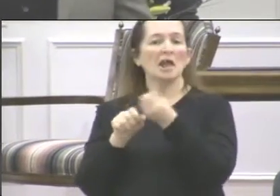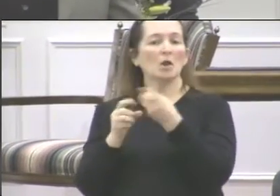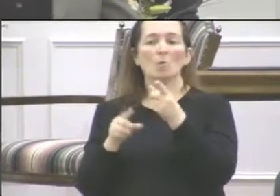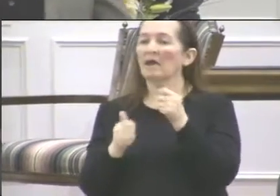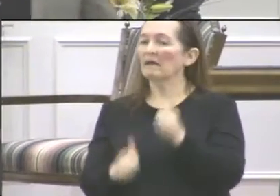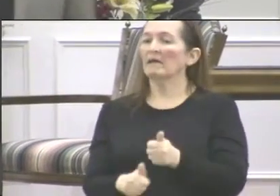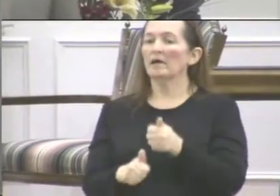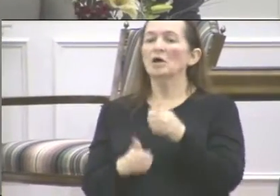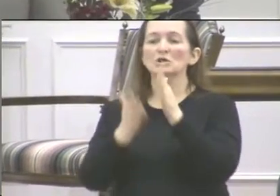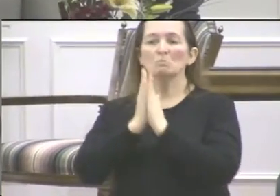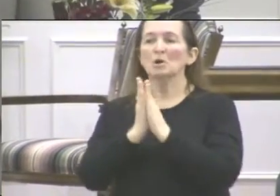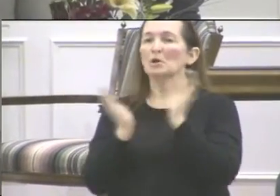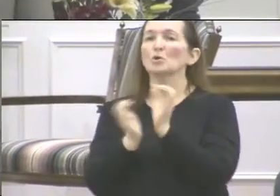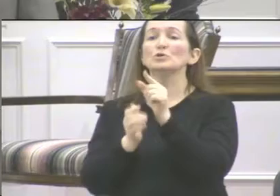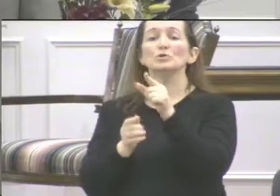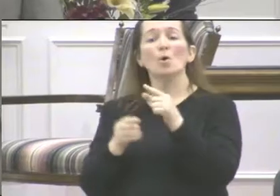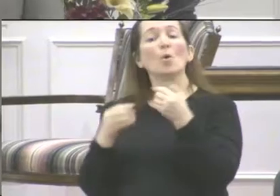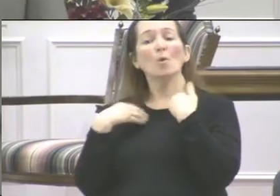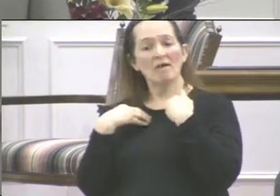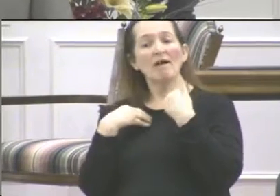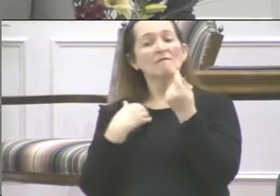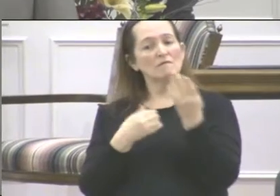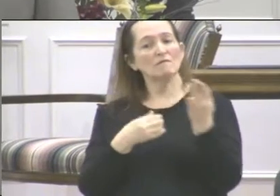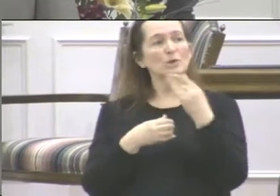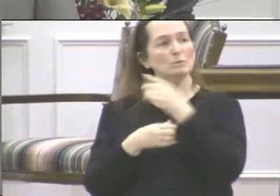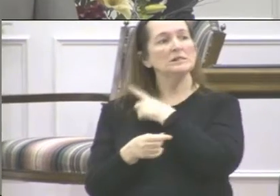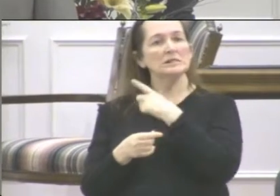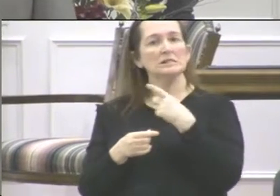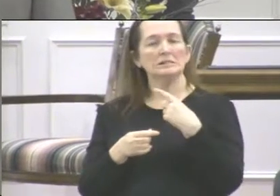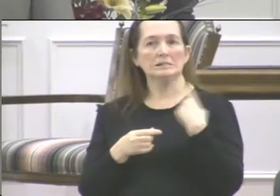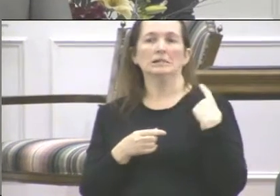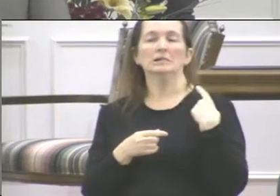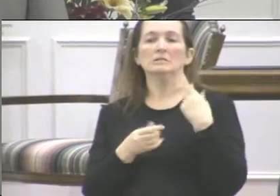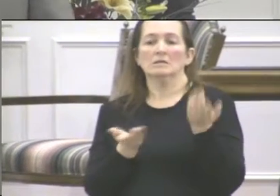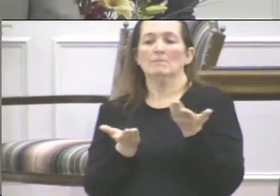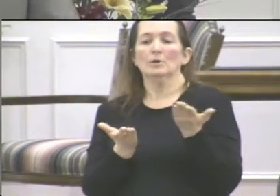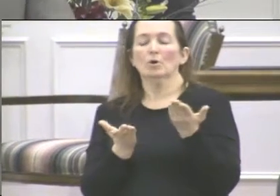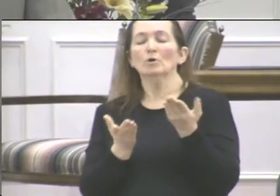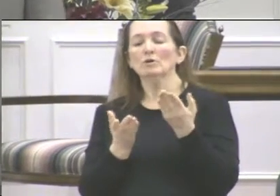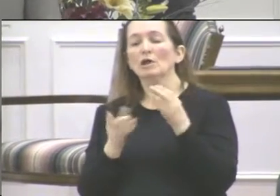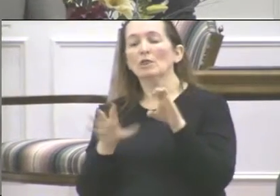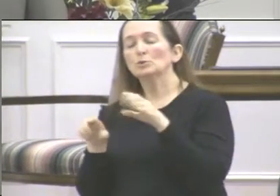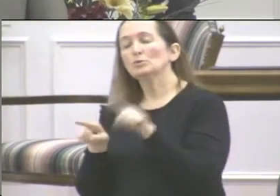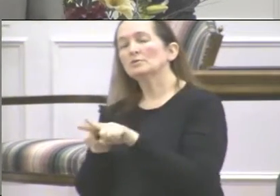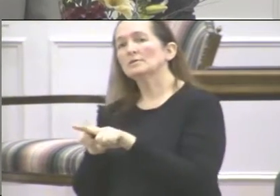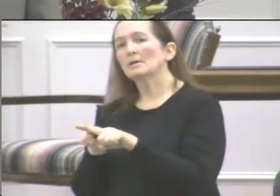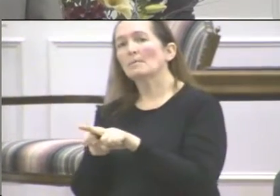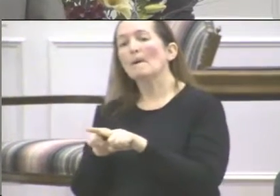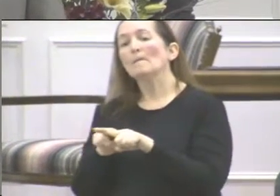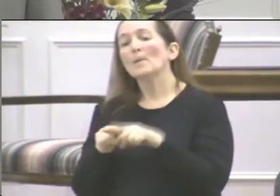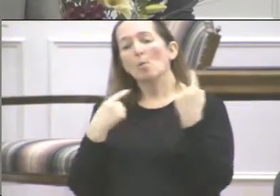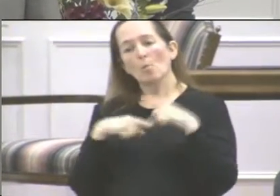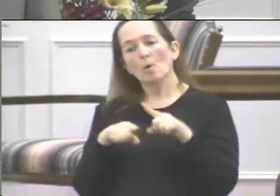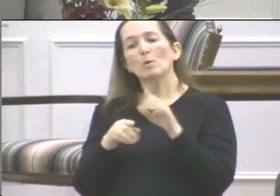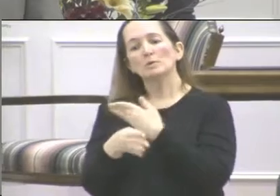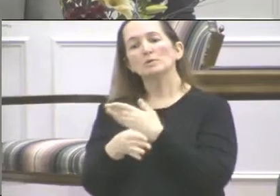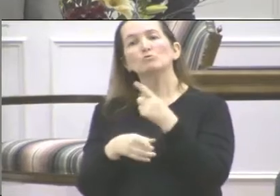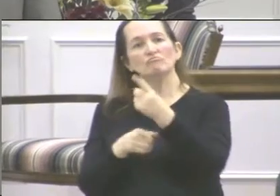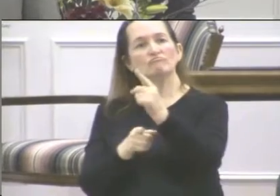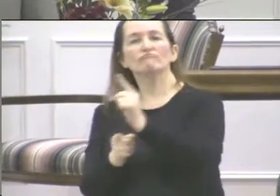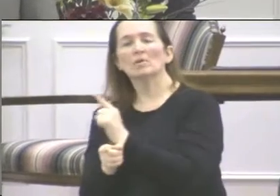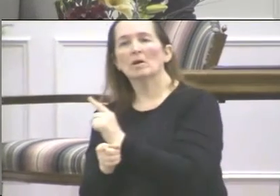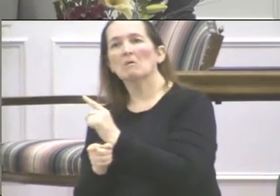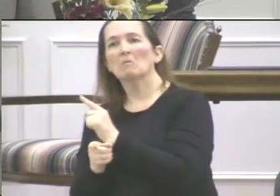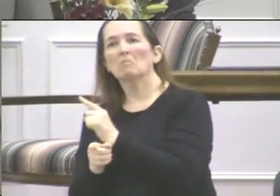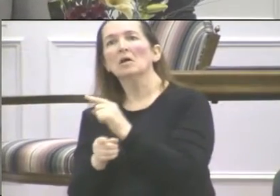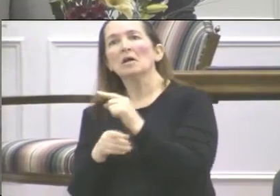We'll have a couple of our deacons here as well who will sing. But as we sing, you step out, you respond to what God.